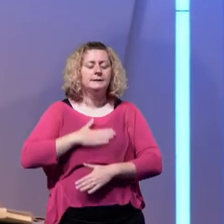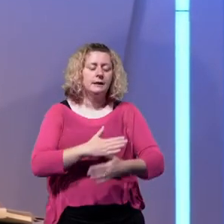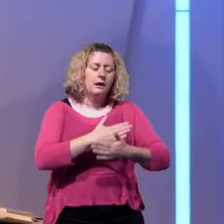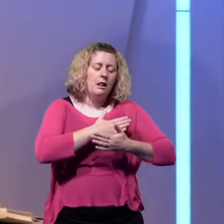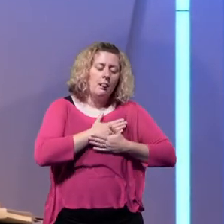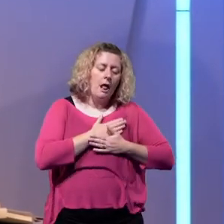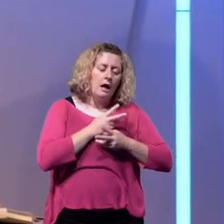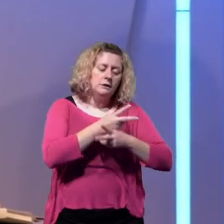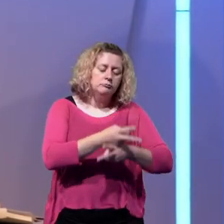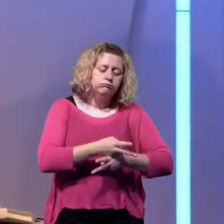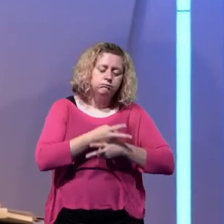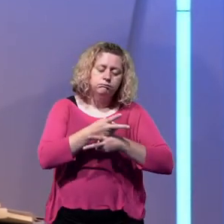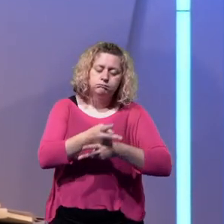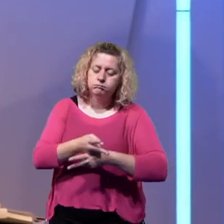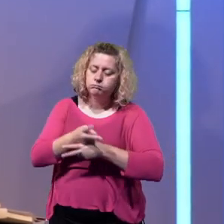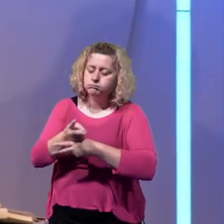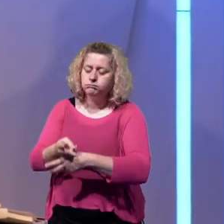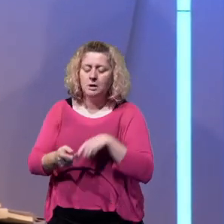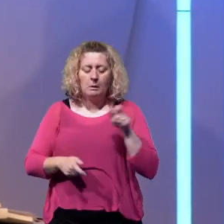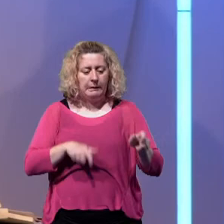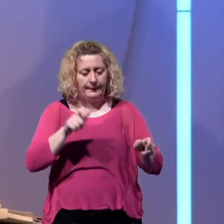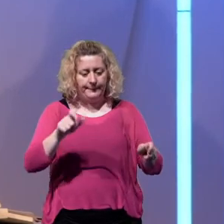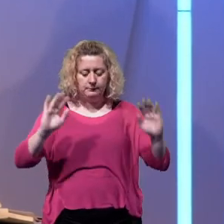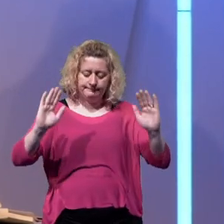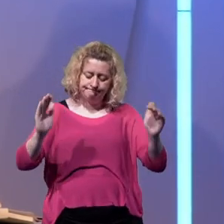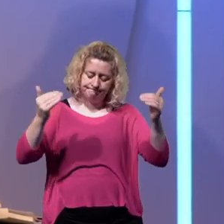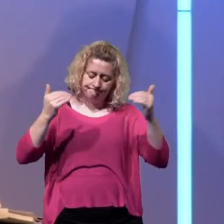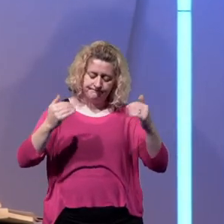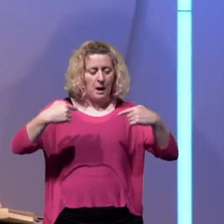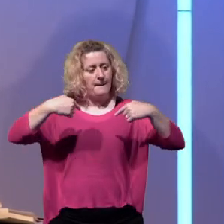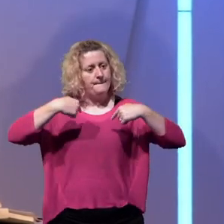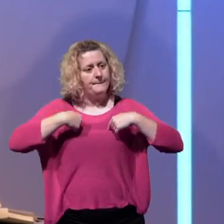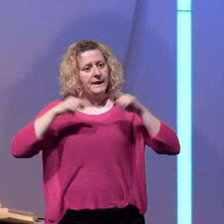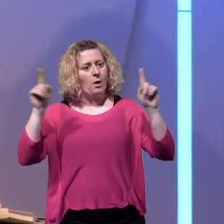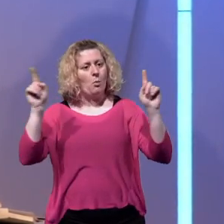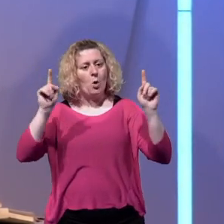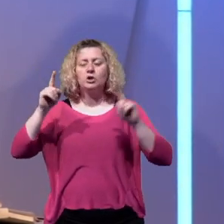and one who looks on himself as a servant of the children of God.